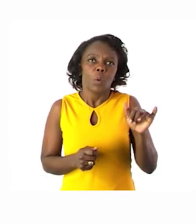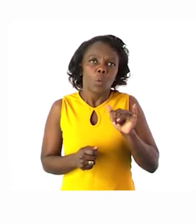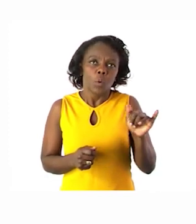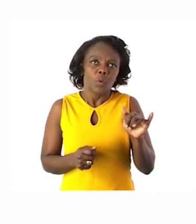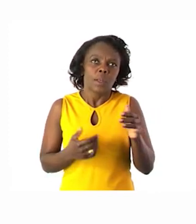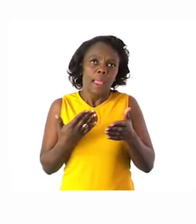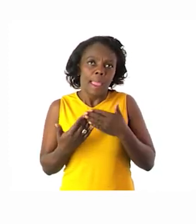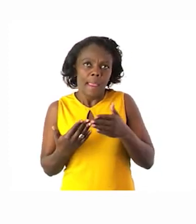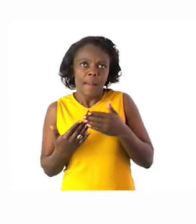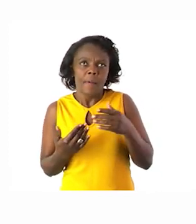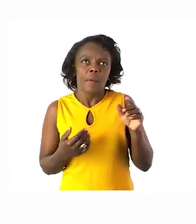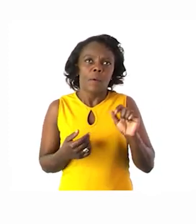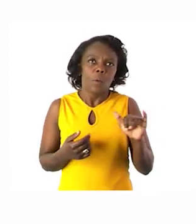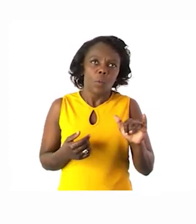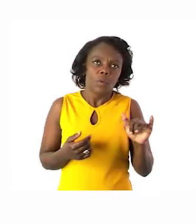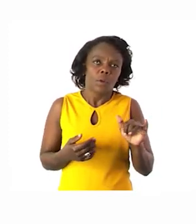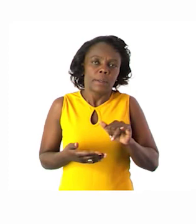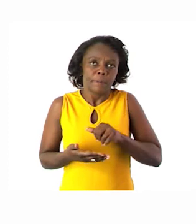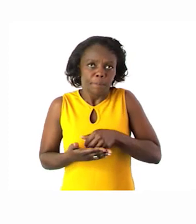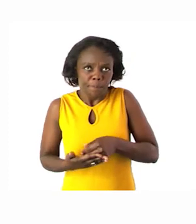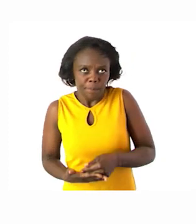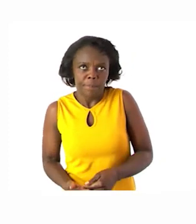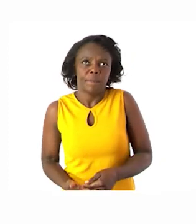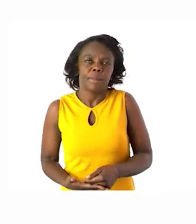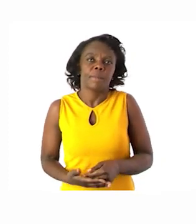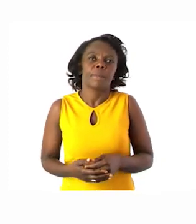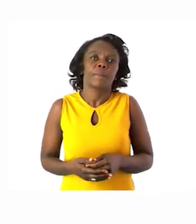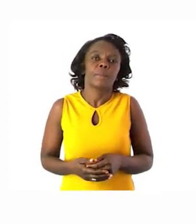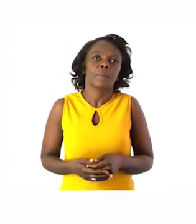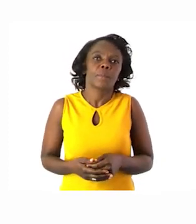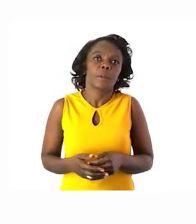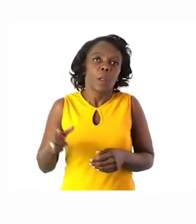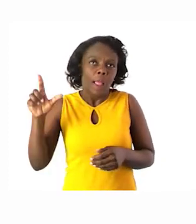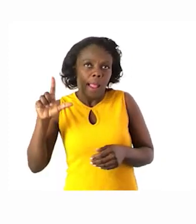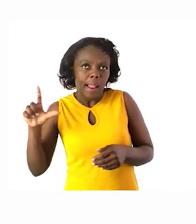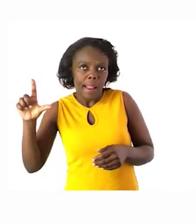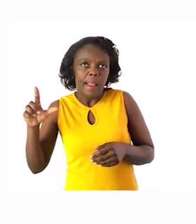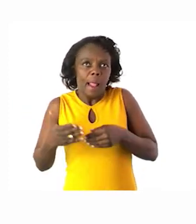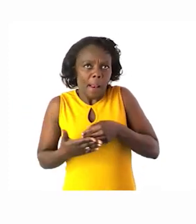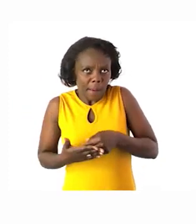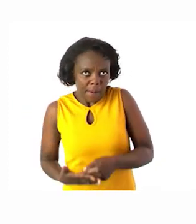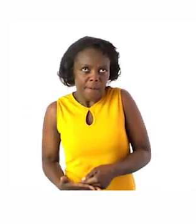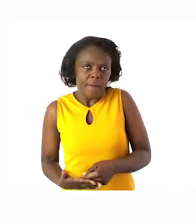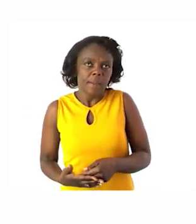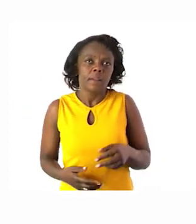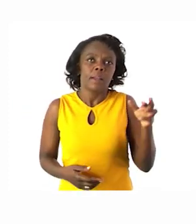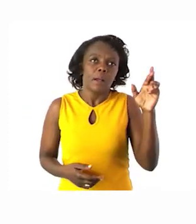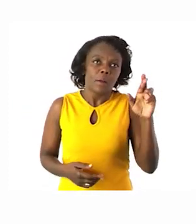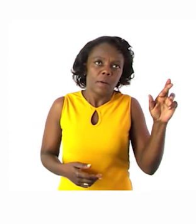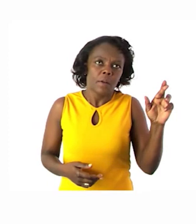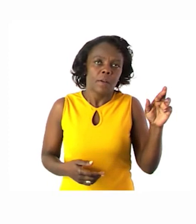and which one is heavy? We have got two columns there in front of us. On the left side is heavy and on the right side